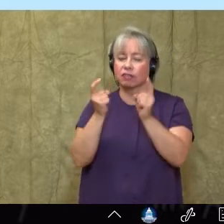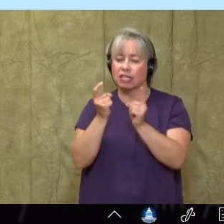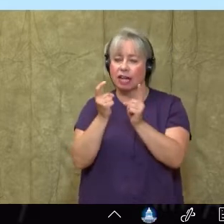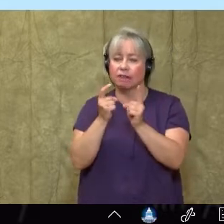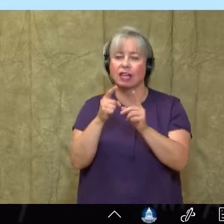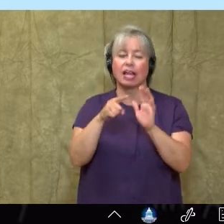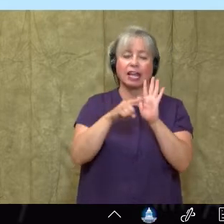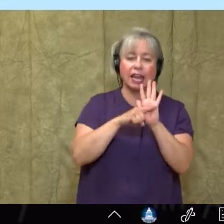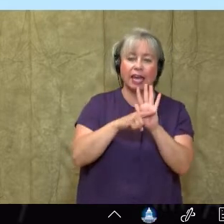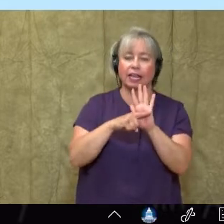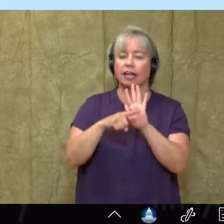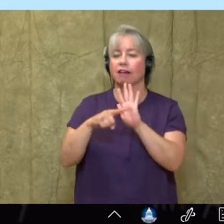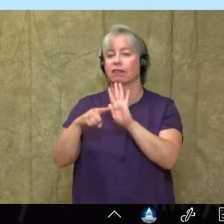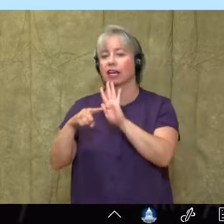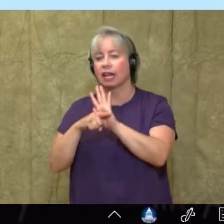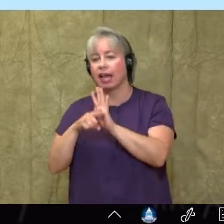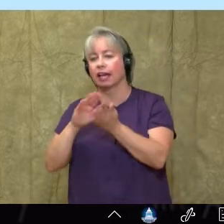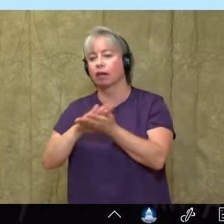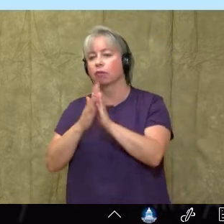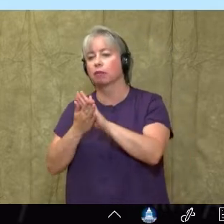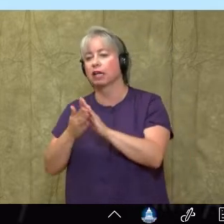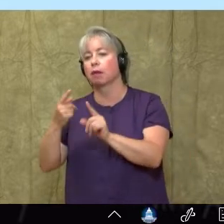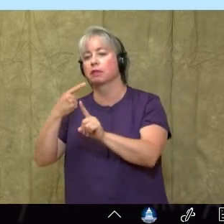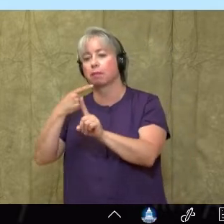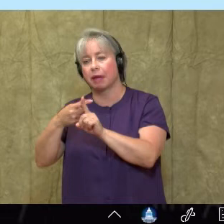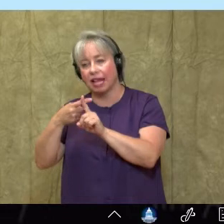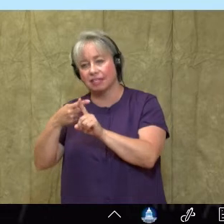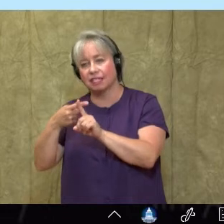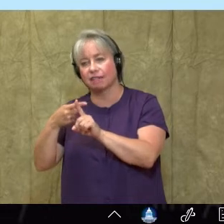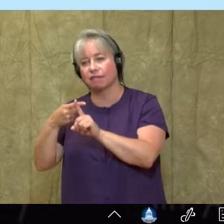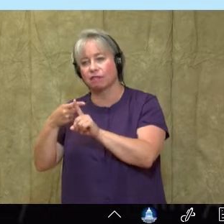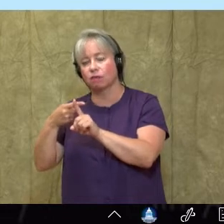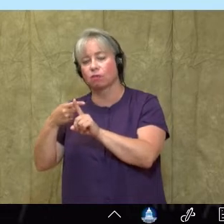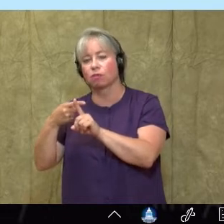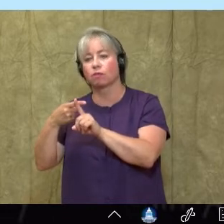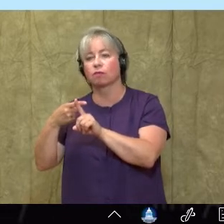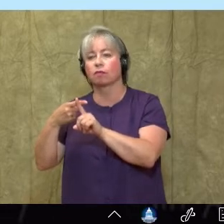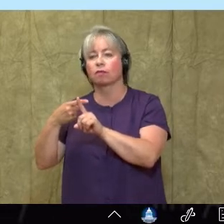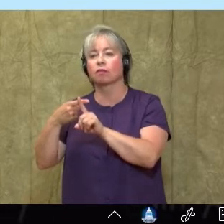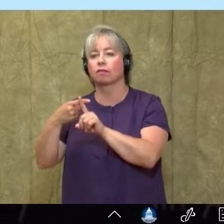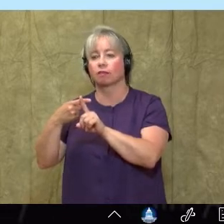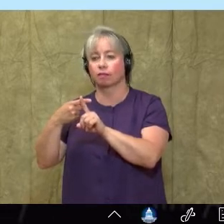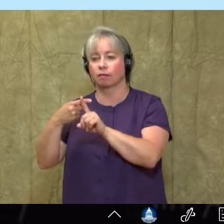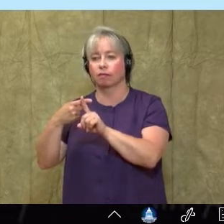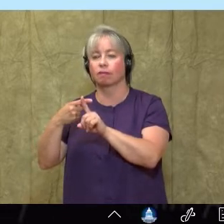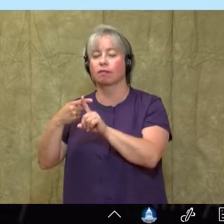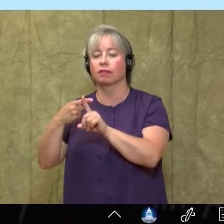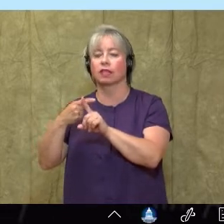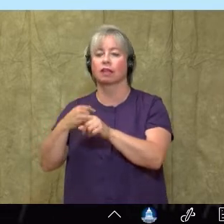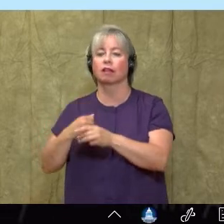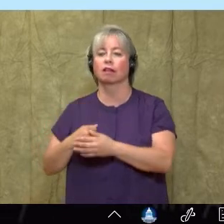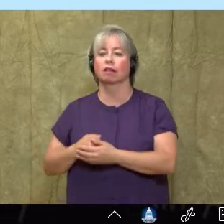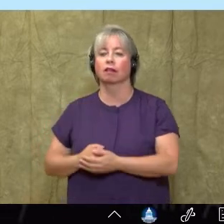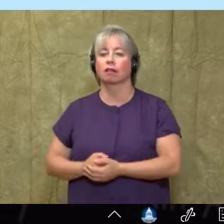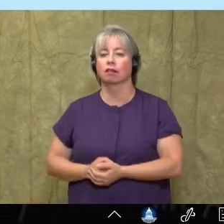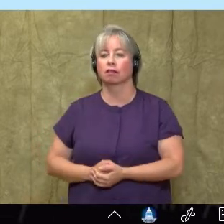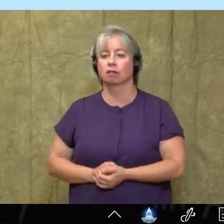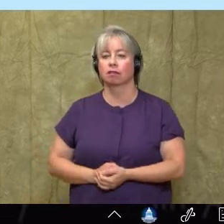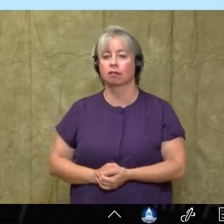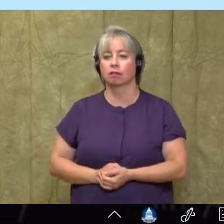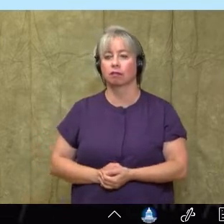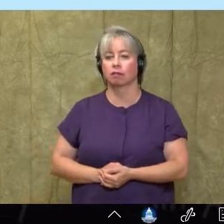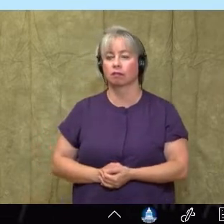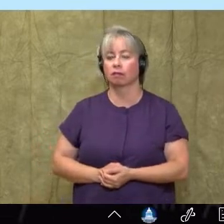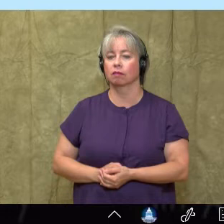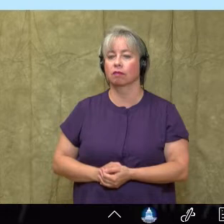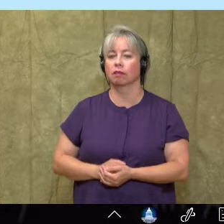negative and a negative is a positive there, because it's negating a negative, which is a plus here, positive. And in this case, now we have a